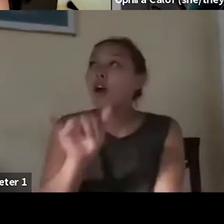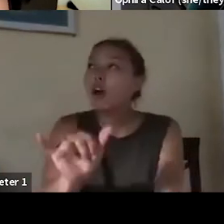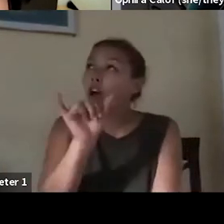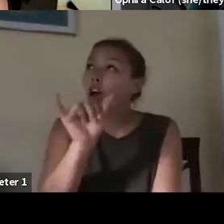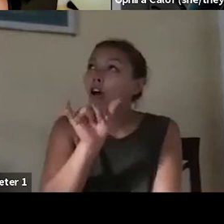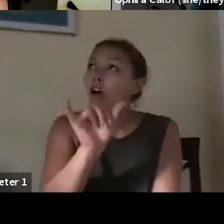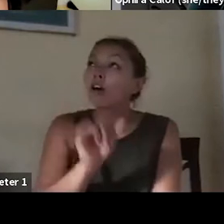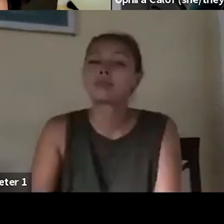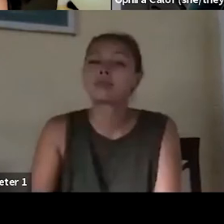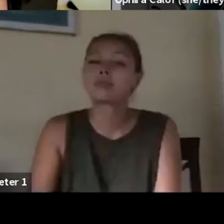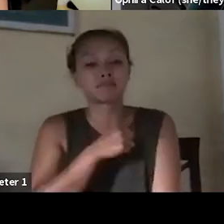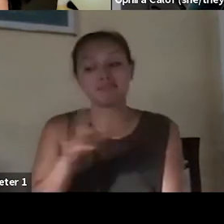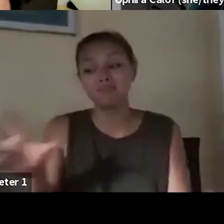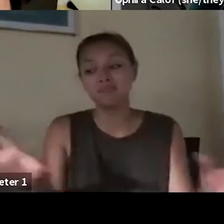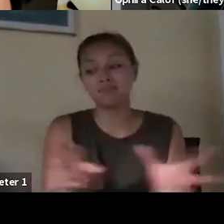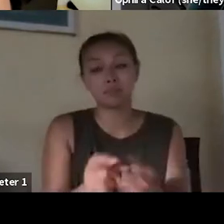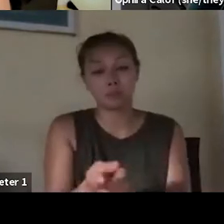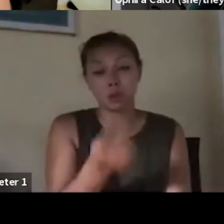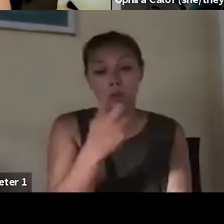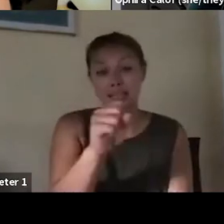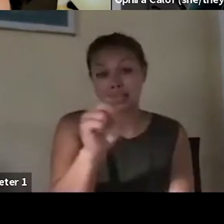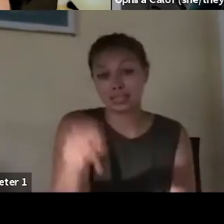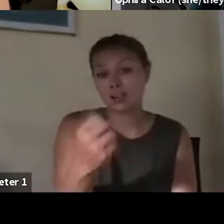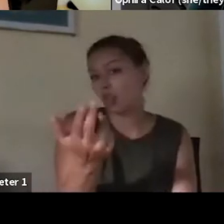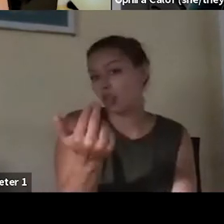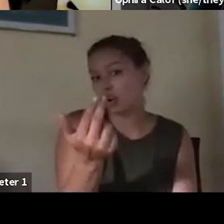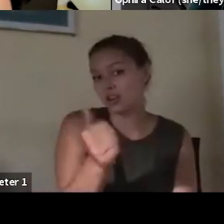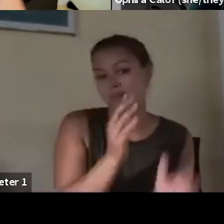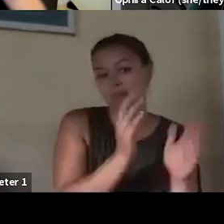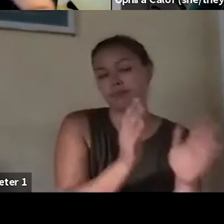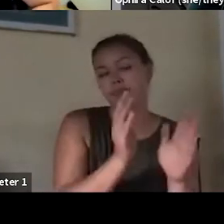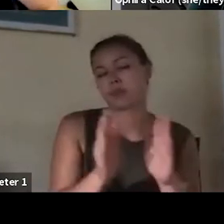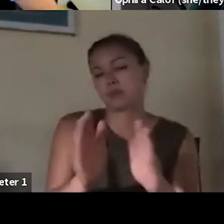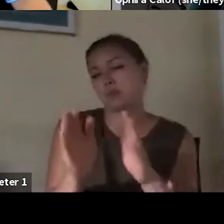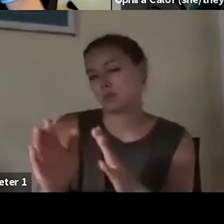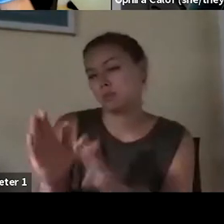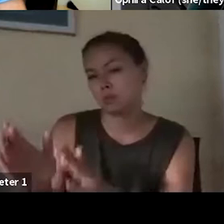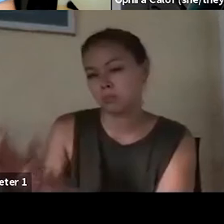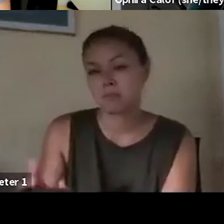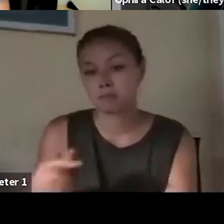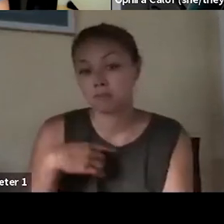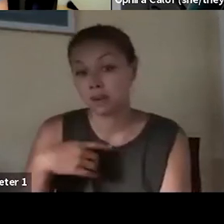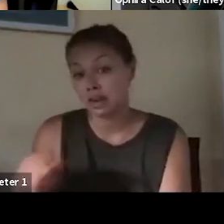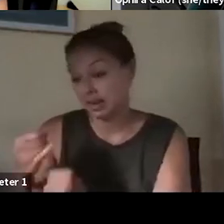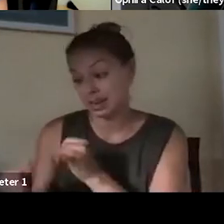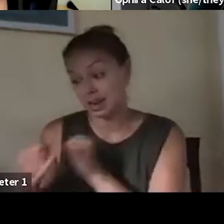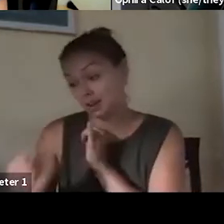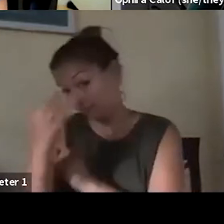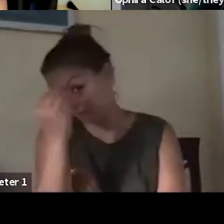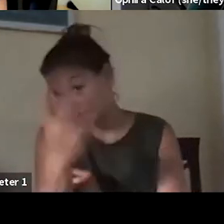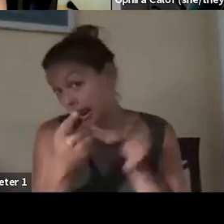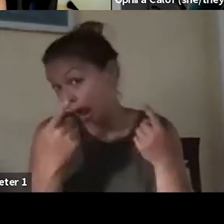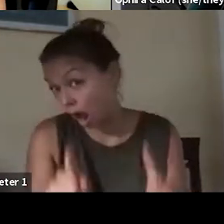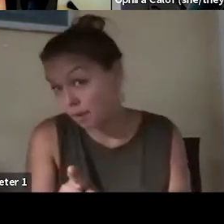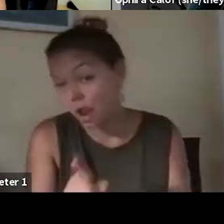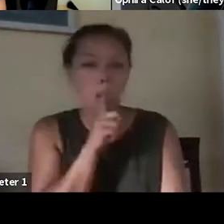dragon. And I won't tell you what happens because we're hoping for season two. But essentially, that's how